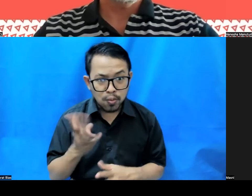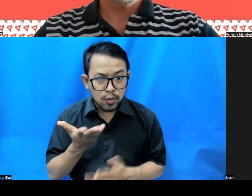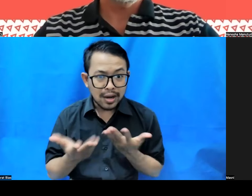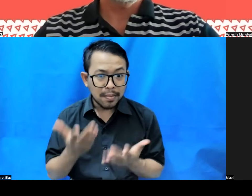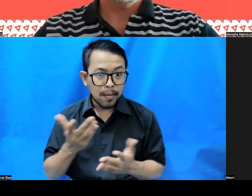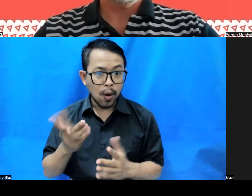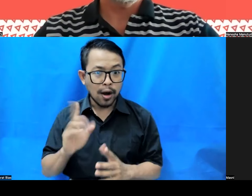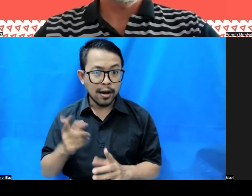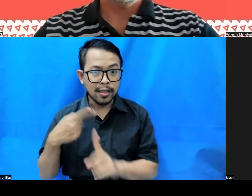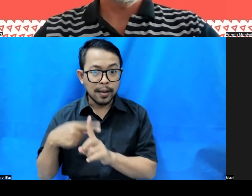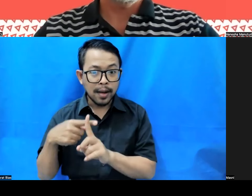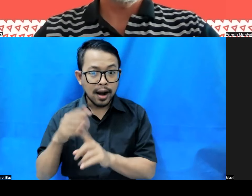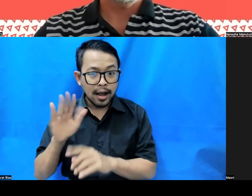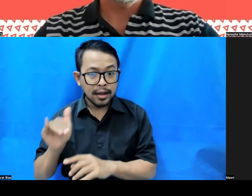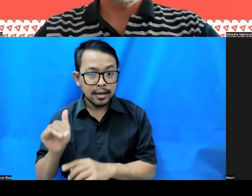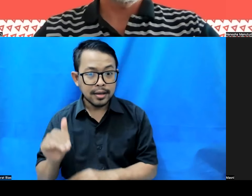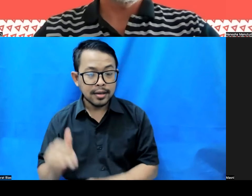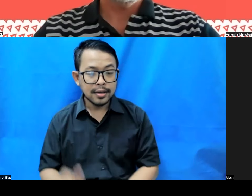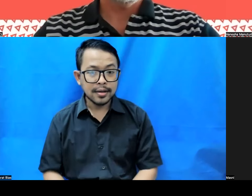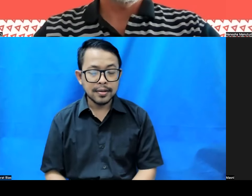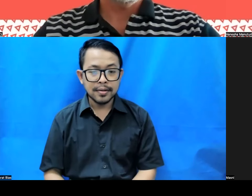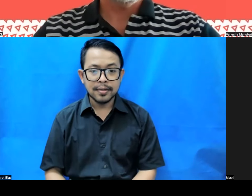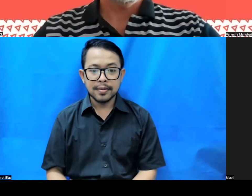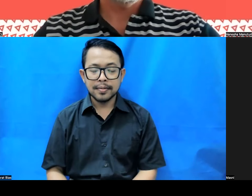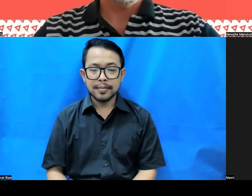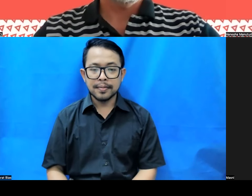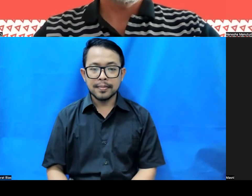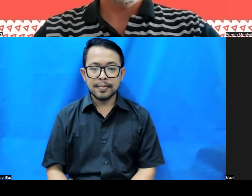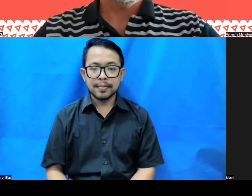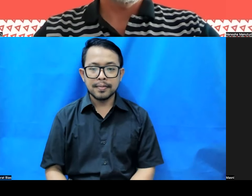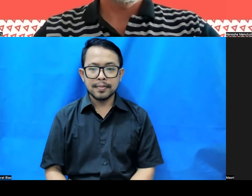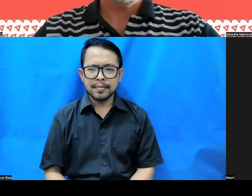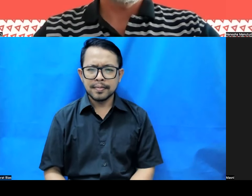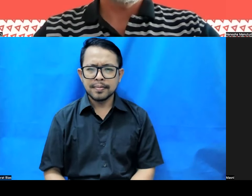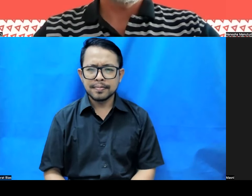comment, or do you have anything else that you would like to mention?